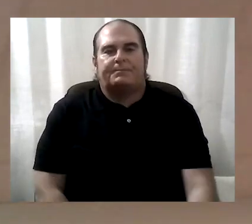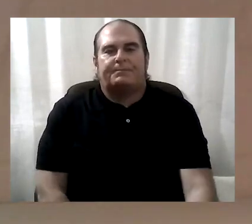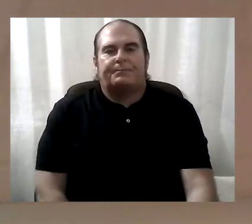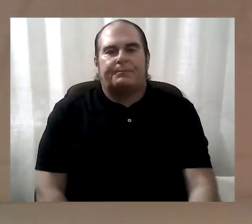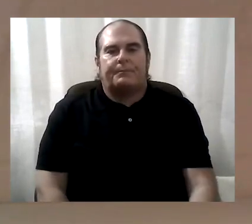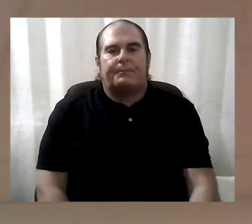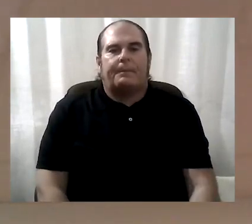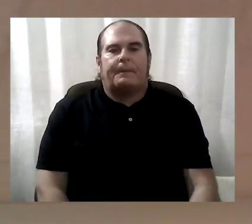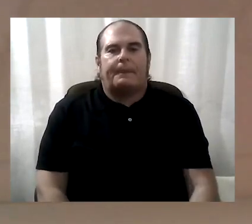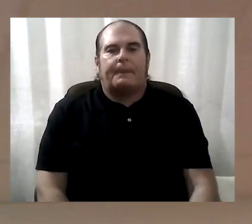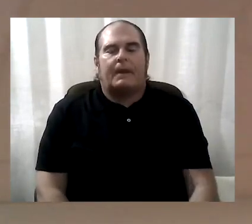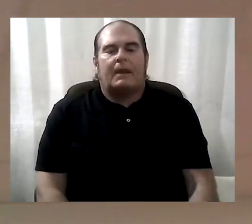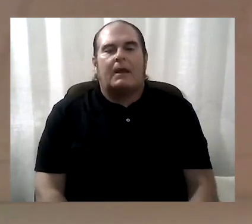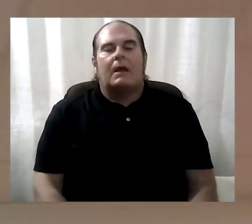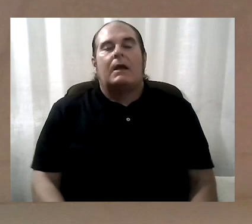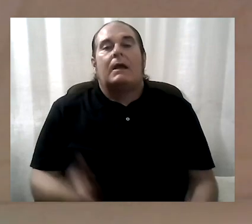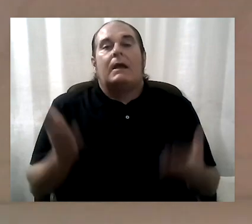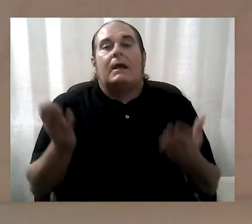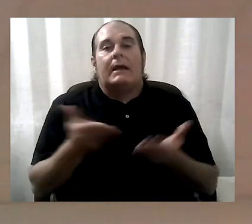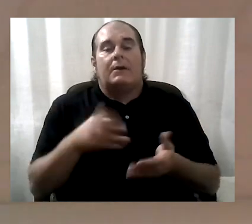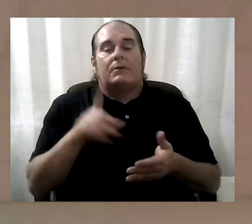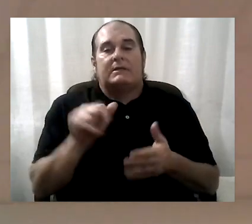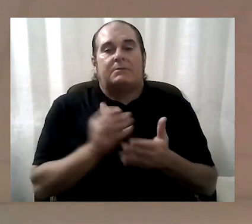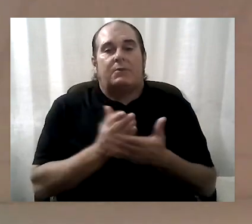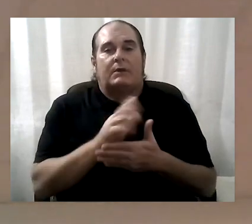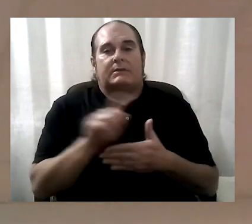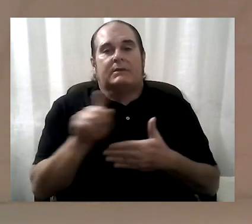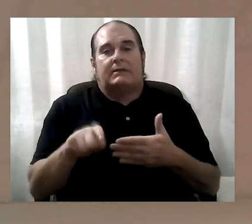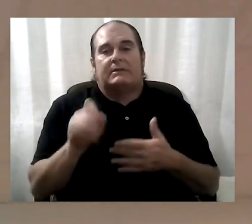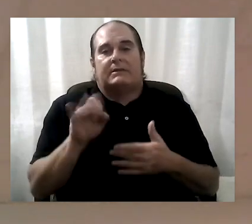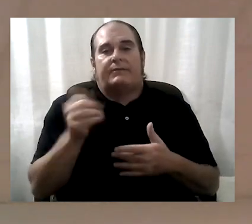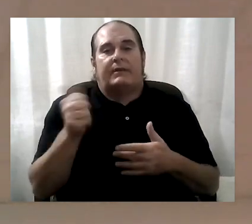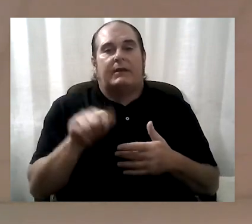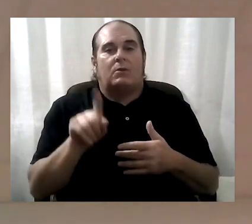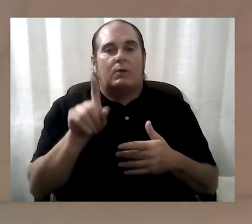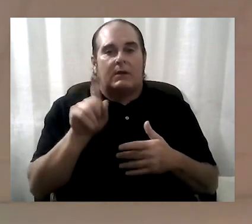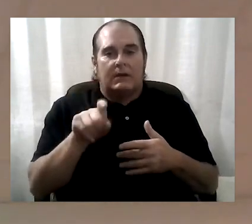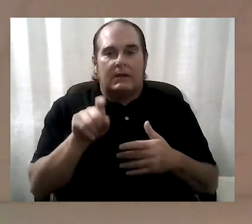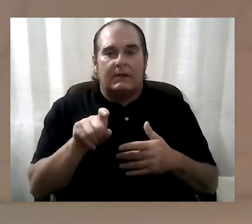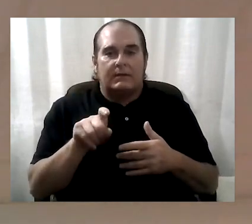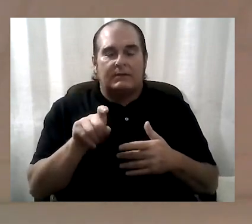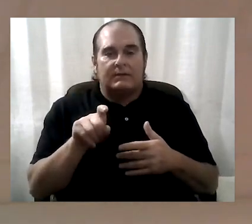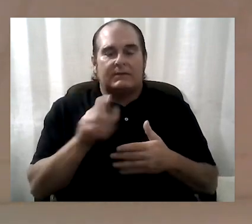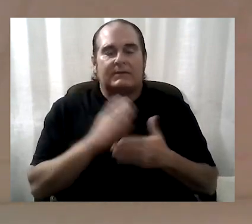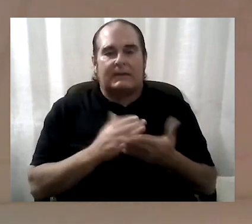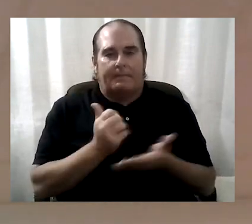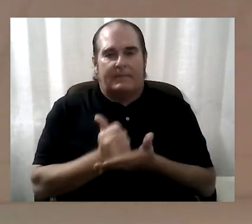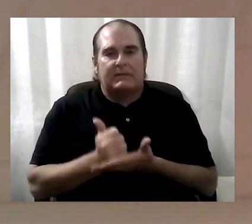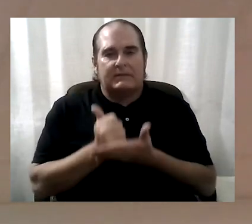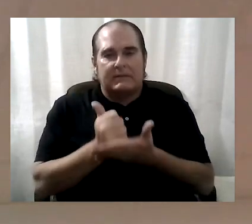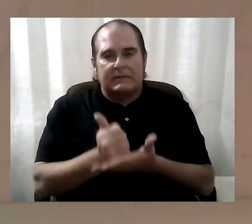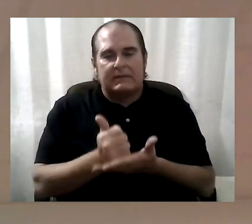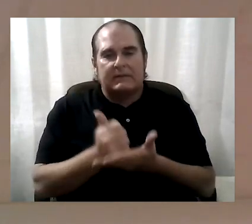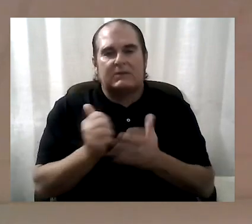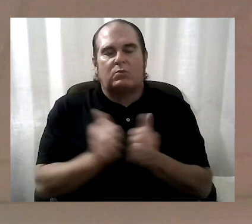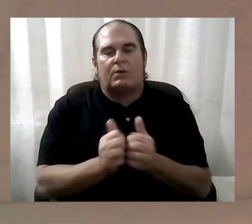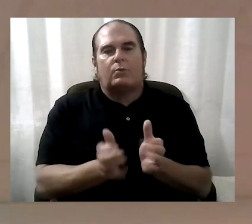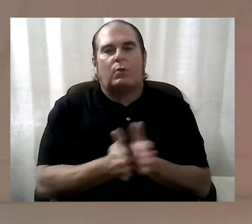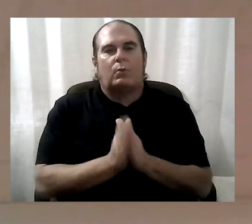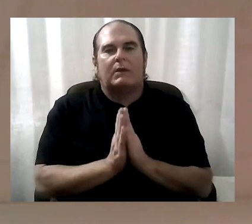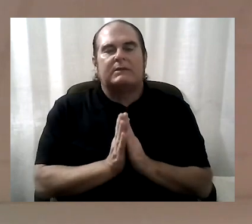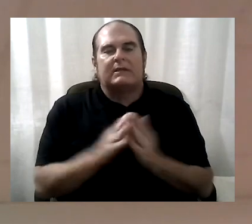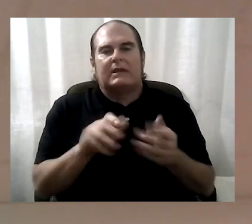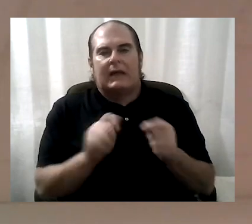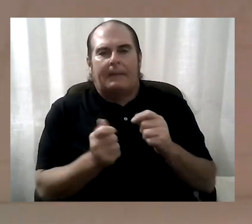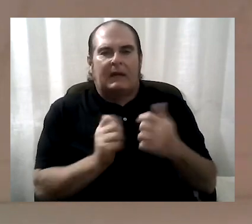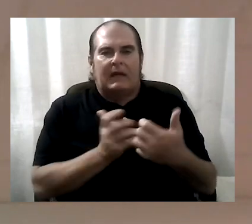how to be part of this process, feel free to contact me. Again, it's Jeff Miller at Disability Rights